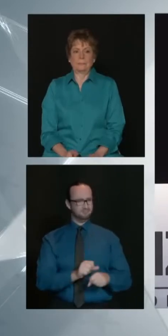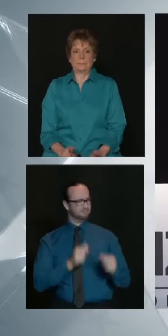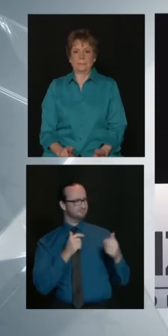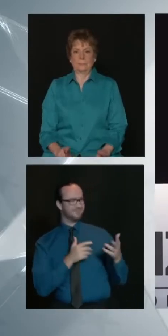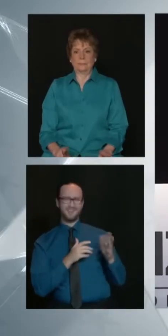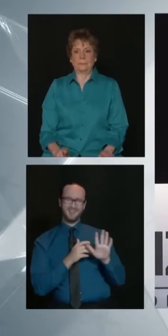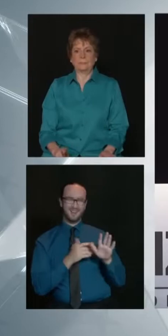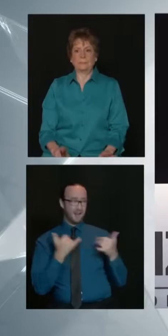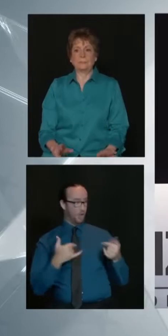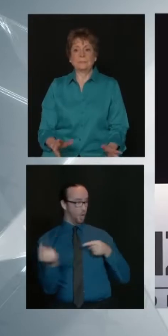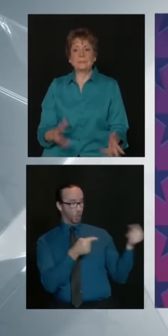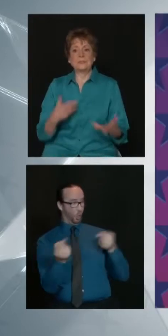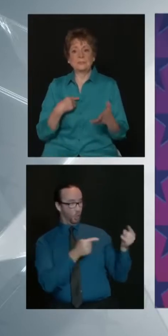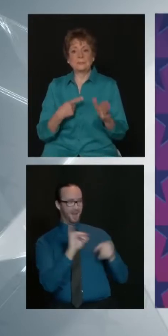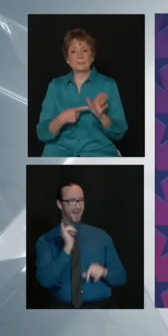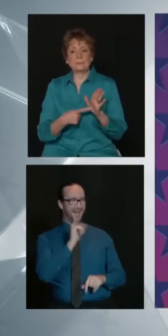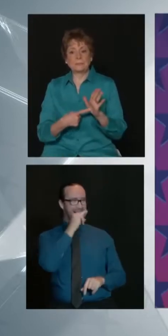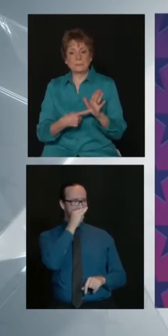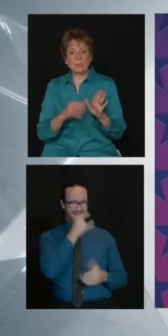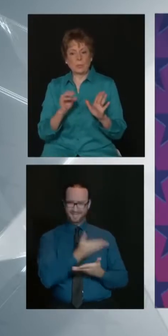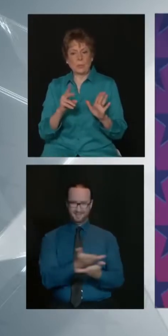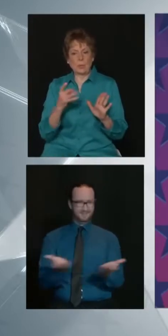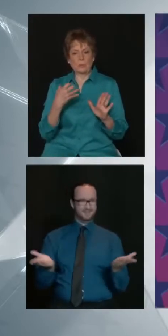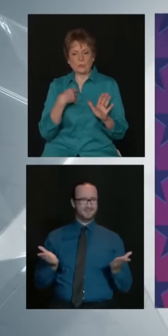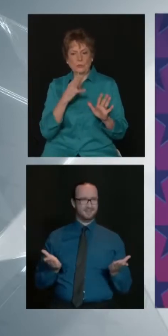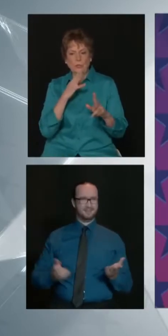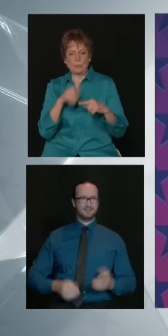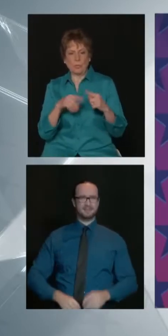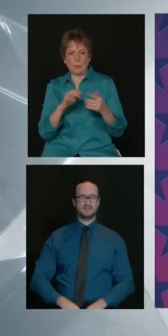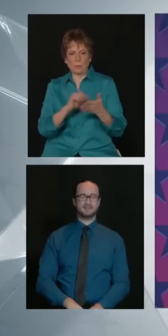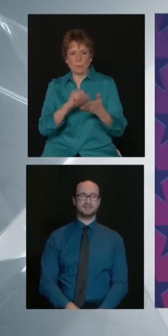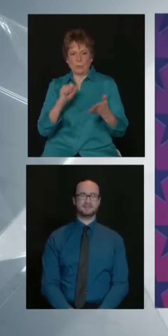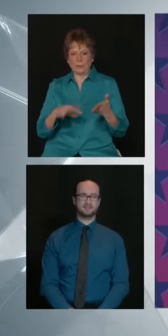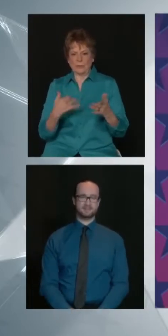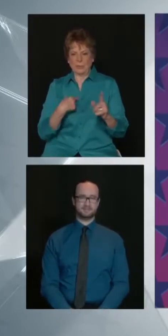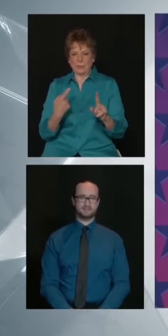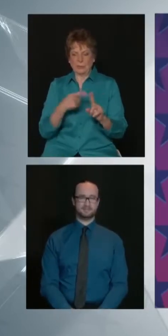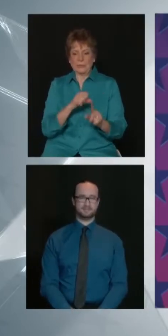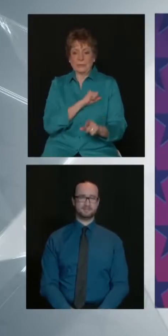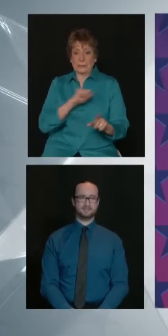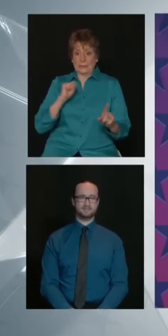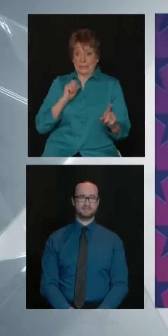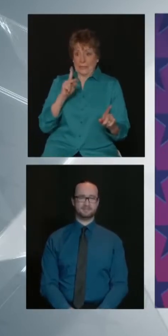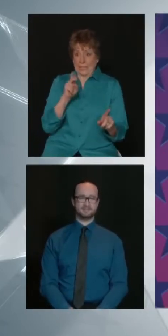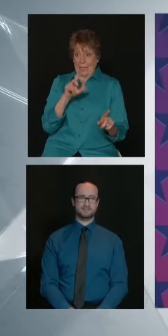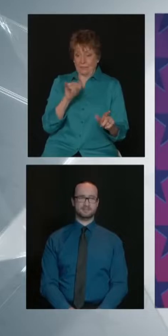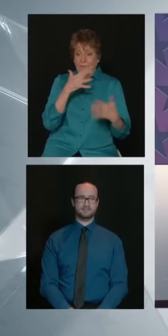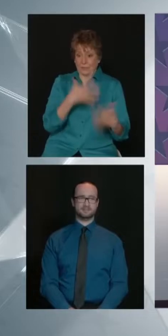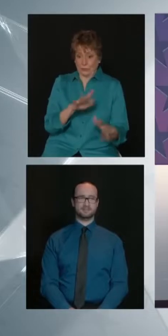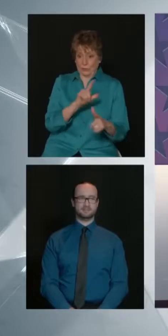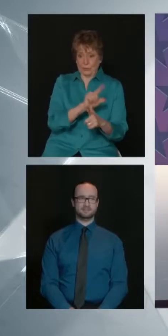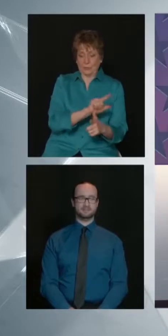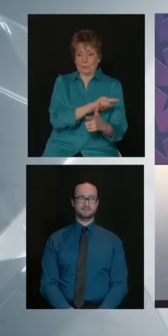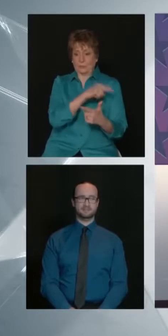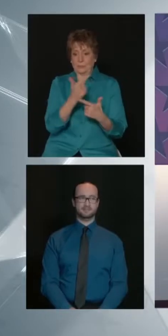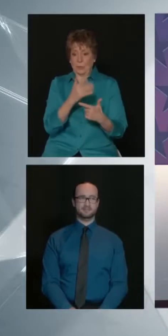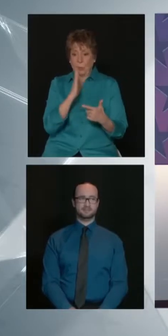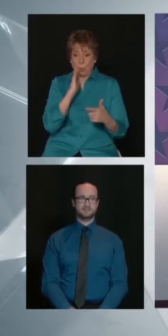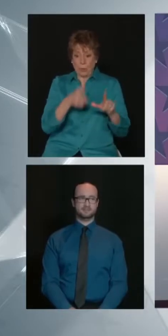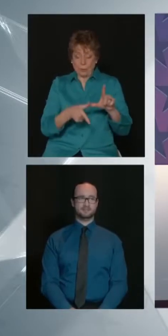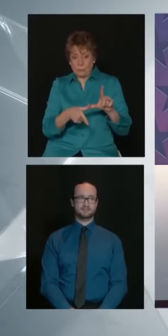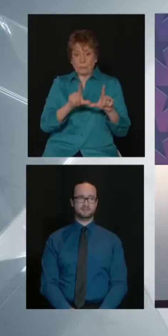right. I want to move to abortion. Senator Kelly, we'll start with you. Would you codify Roe v. Wade? Of course. Let me be